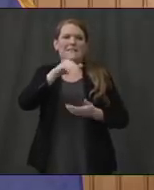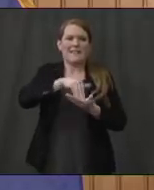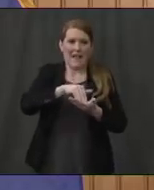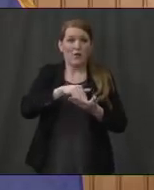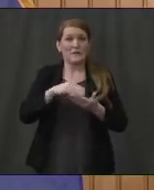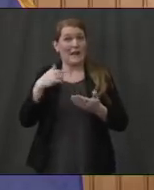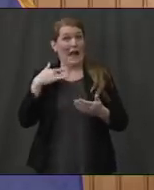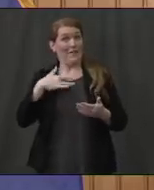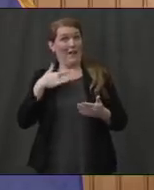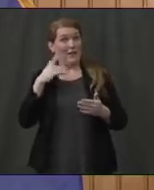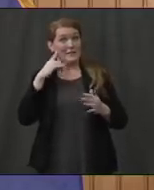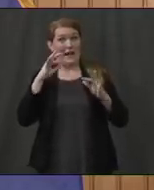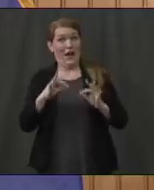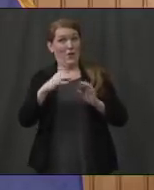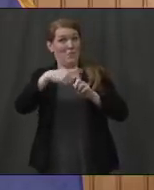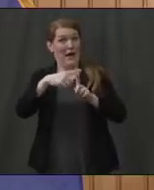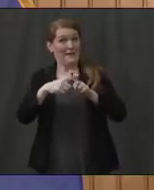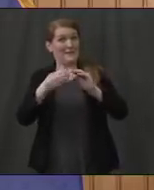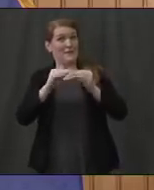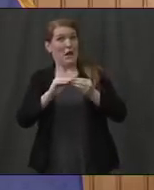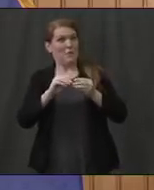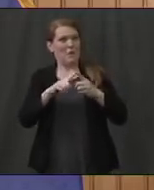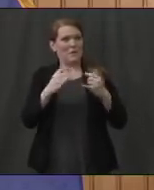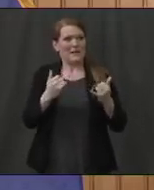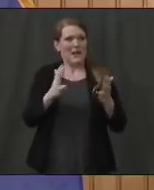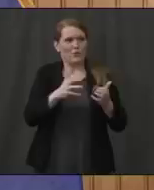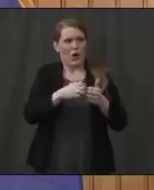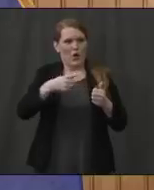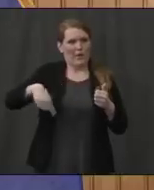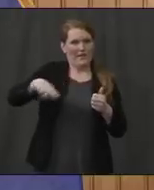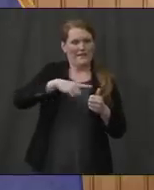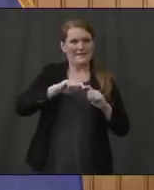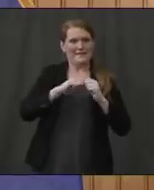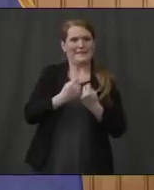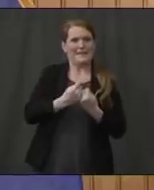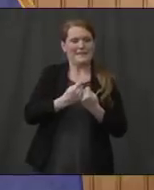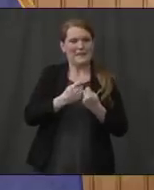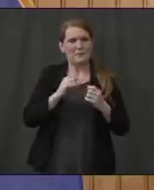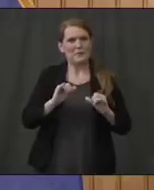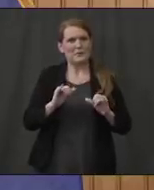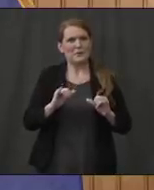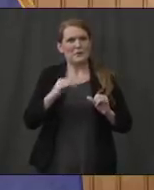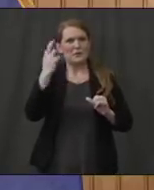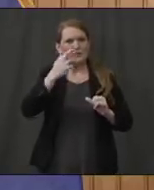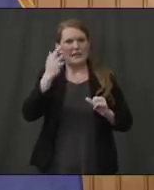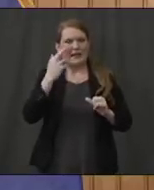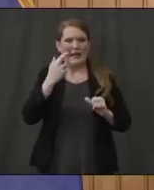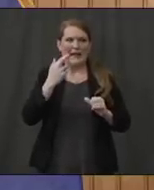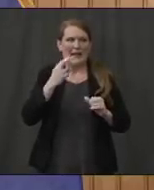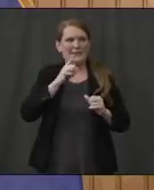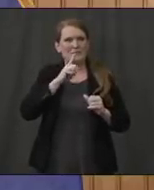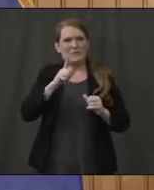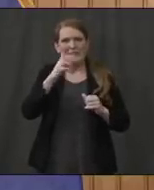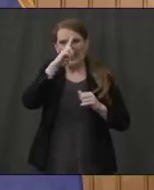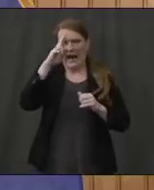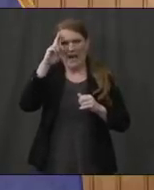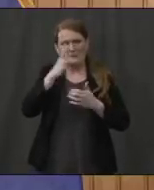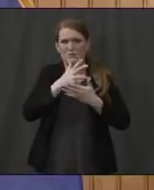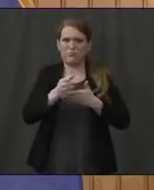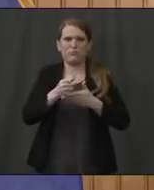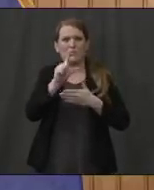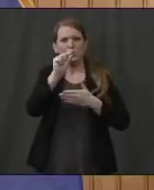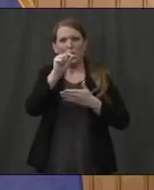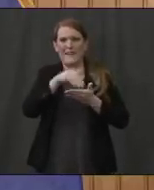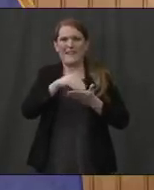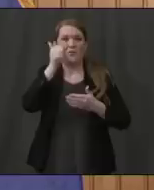these folks, and you know, they're burning through each of their hospital systems. Hospitals probably 20,000 a day. So we